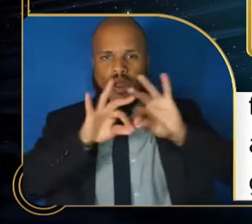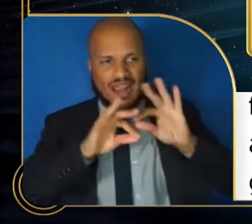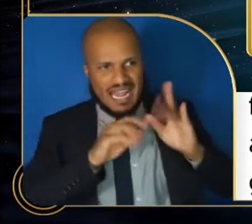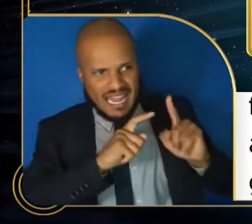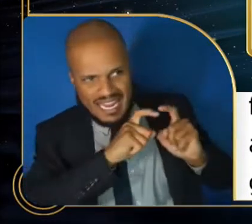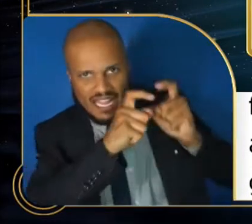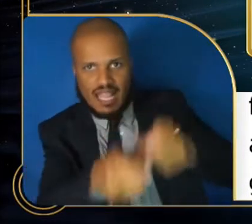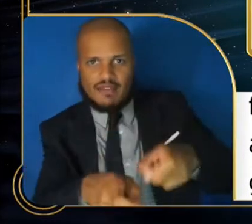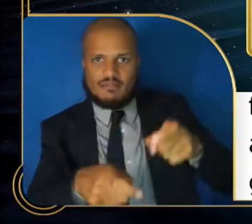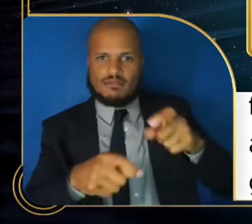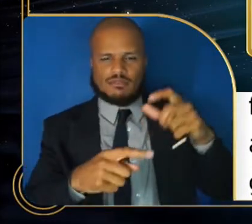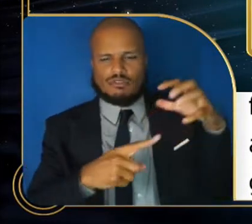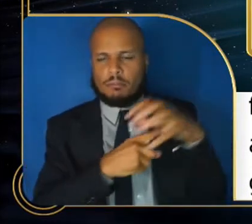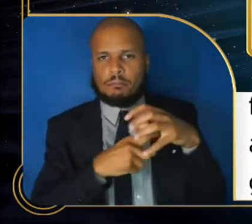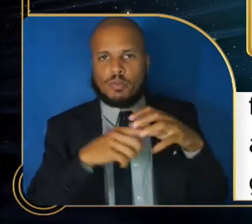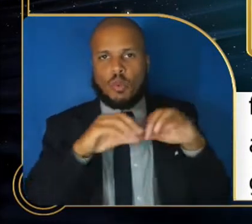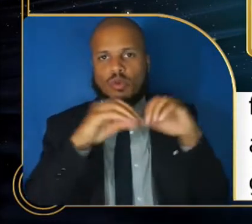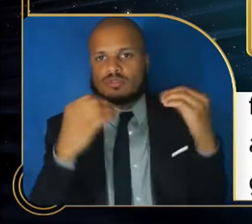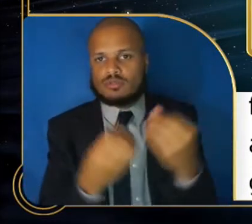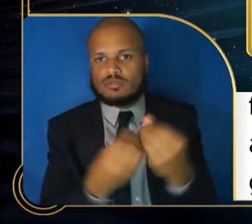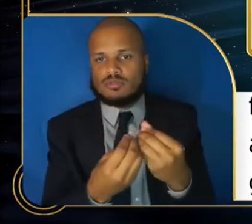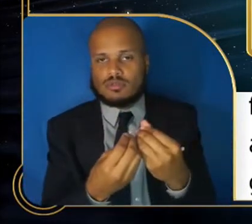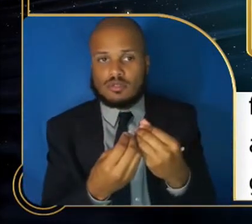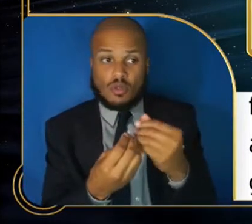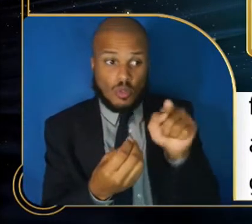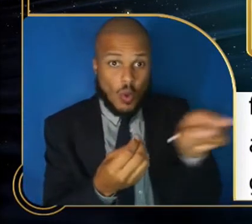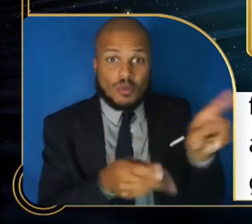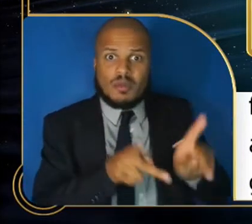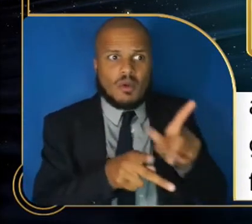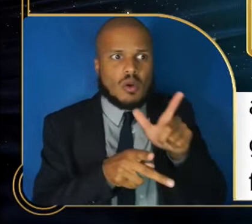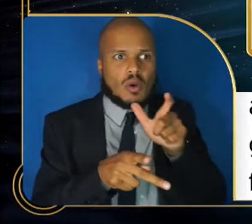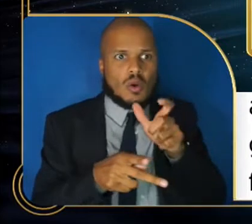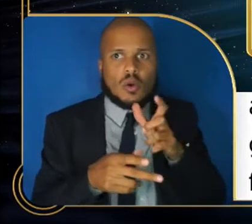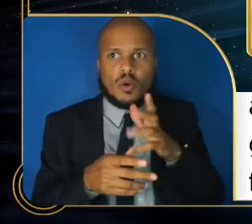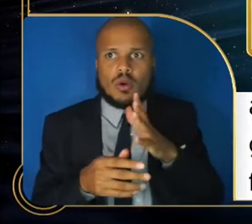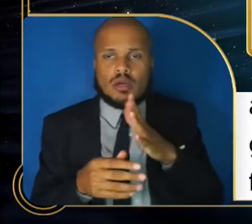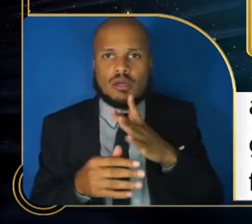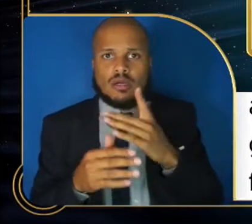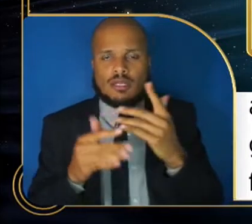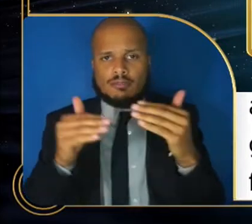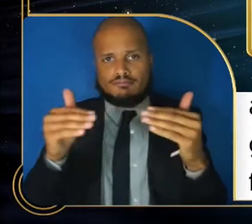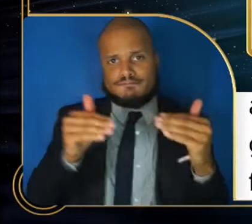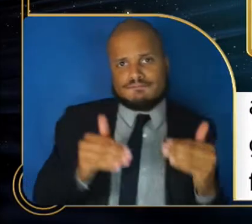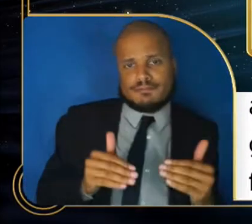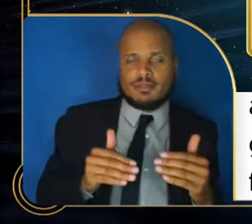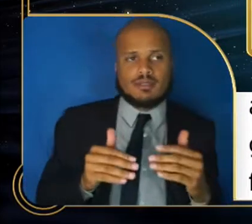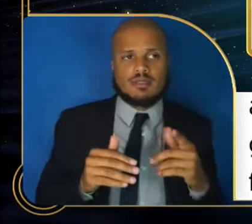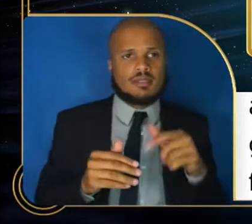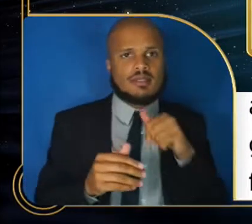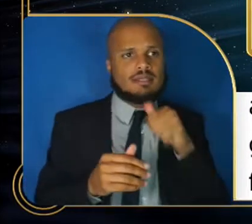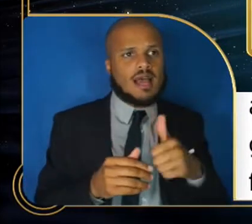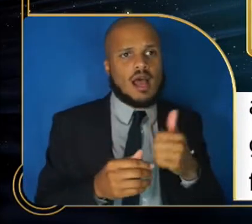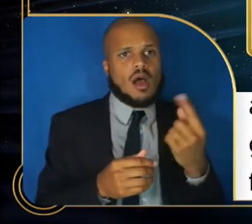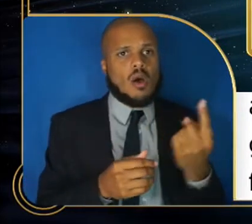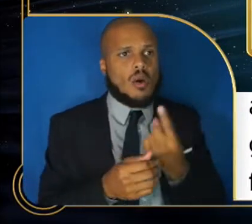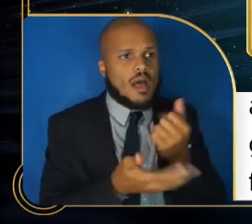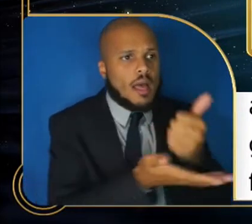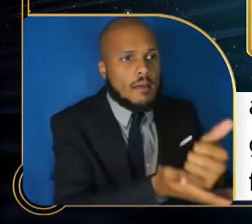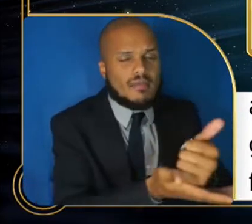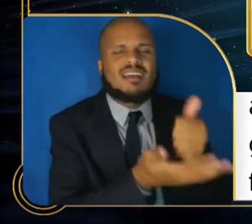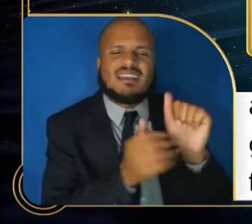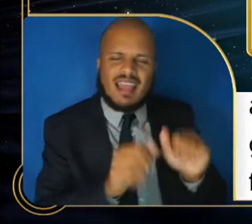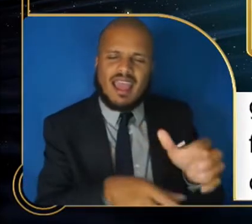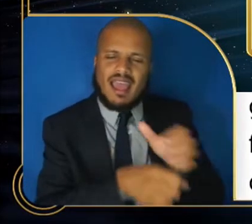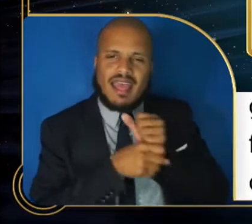incredible organization so that those folks who are pushed to the fringe, who this country doesn't serve, can receive the advocacy